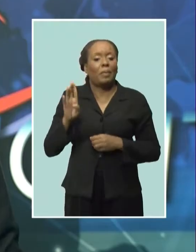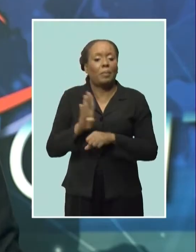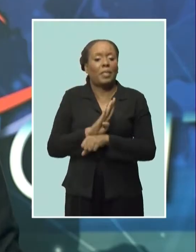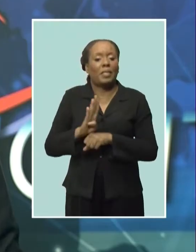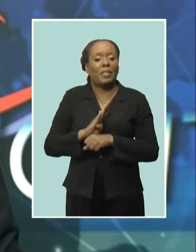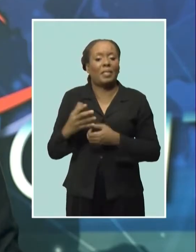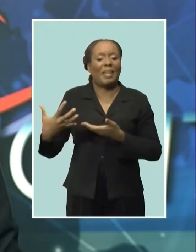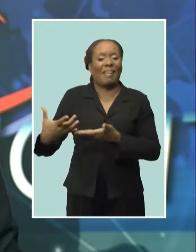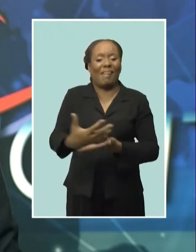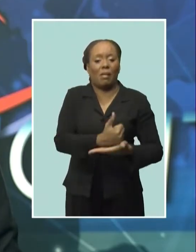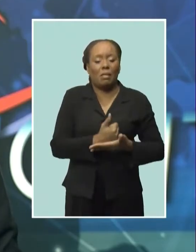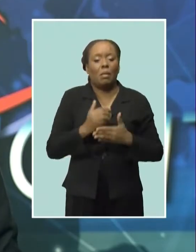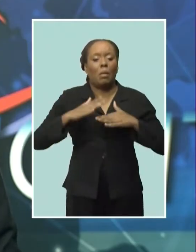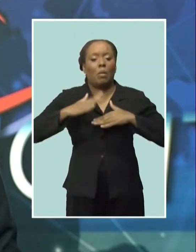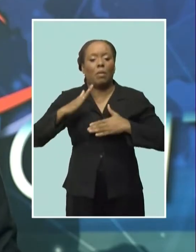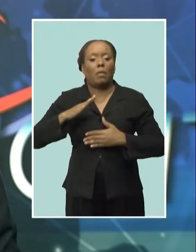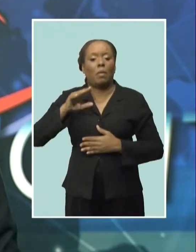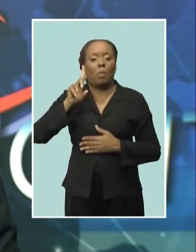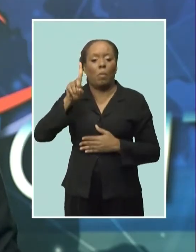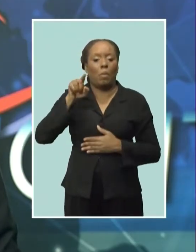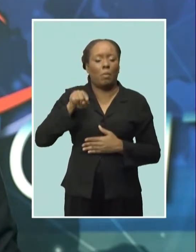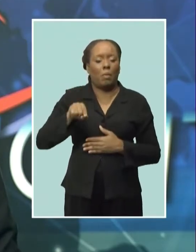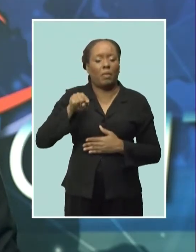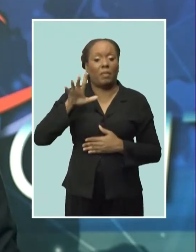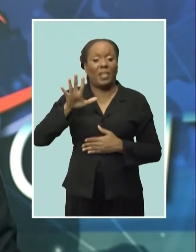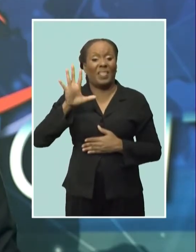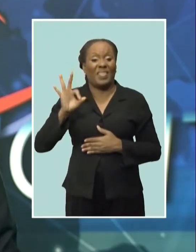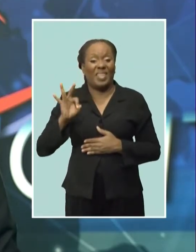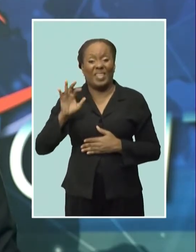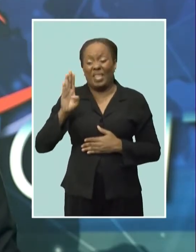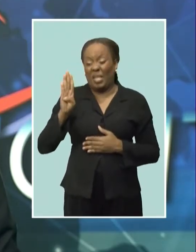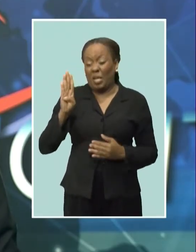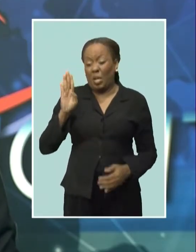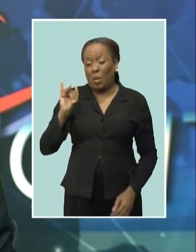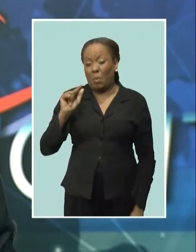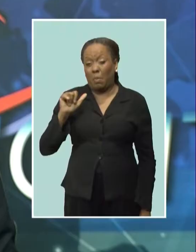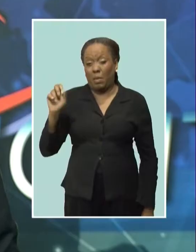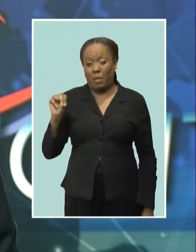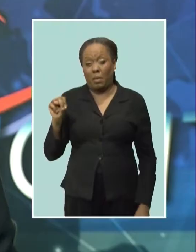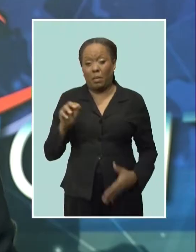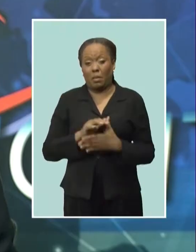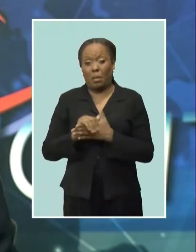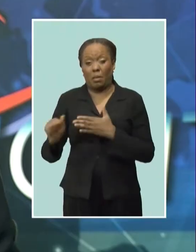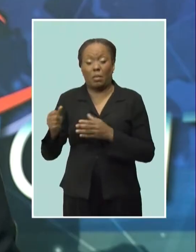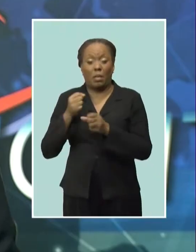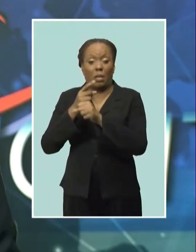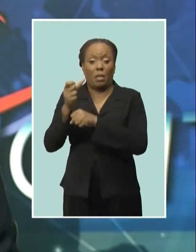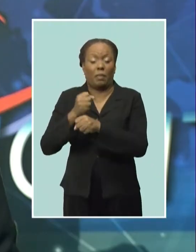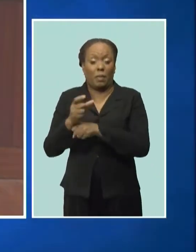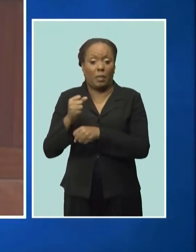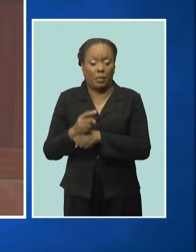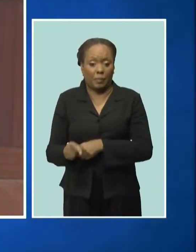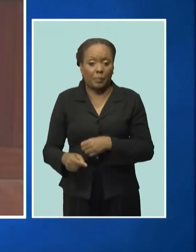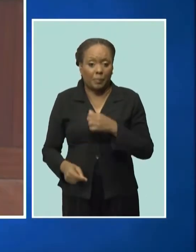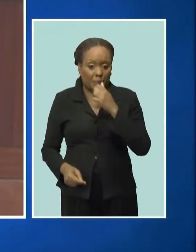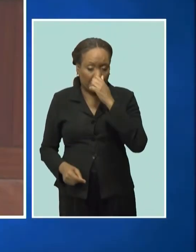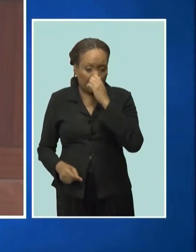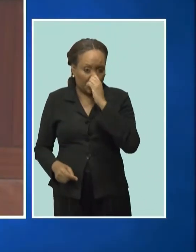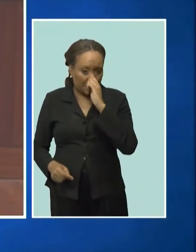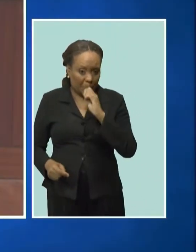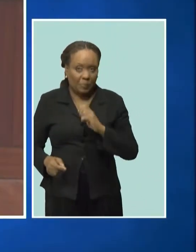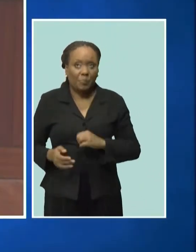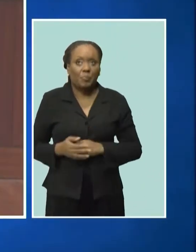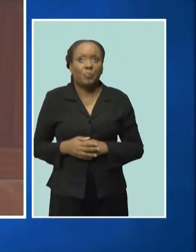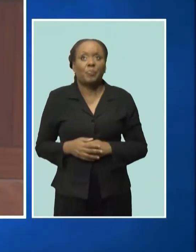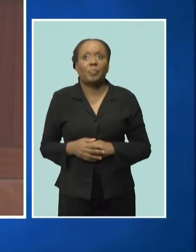equivalent of over 1.59 billion Barbados dollars annually. Barbados has a total